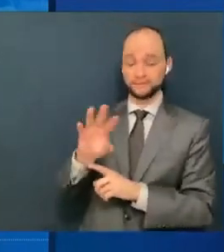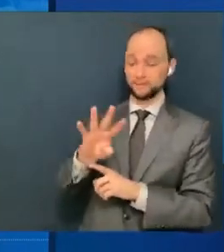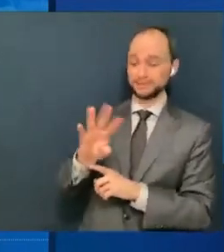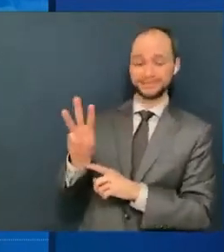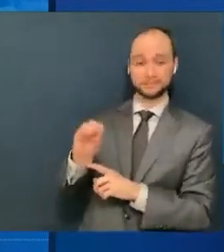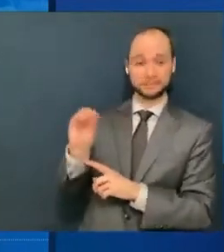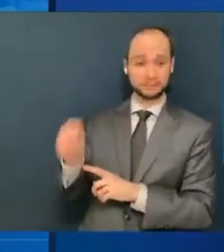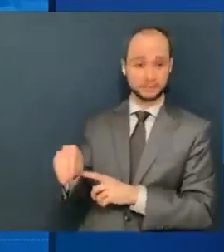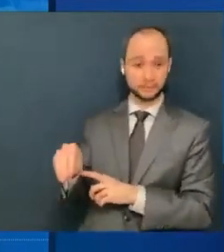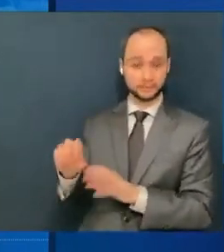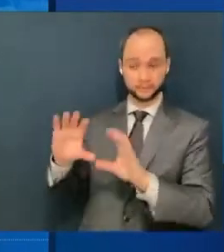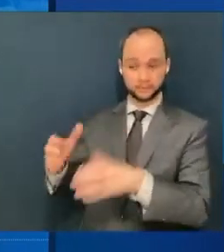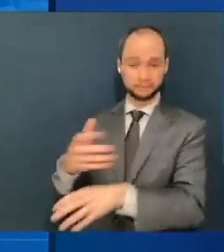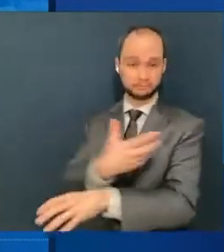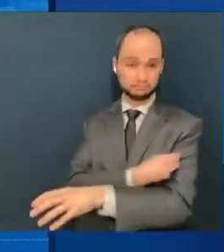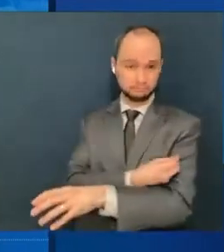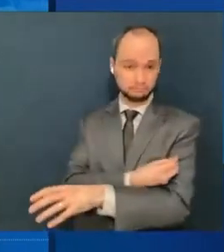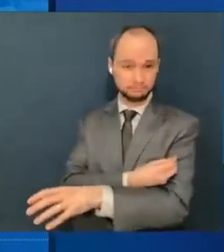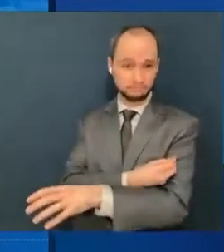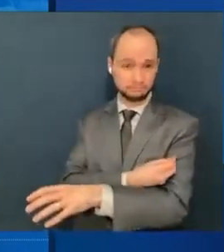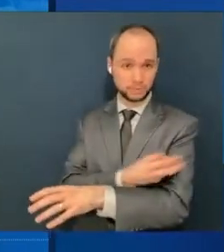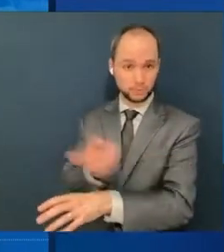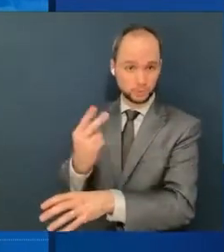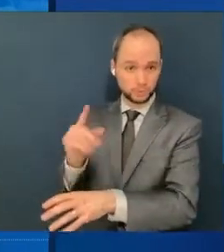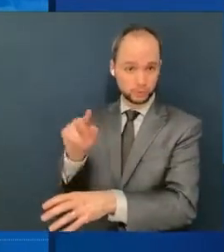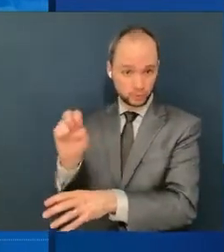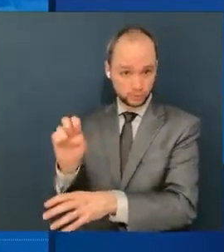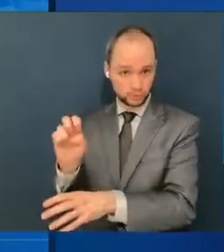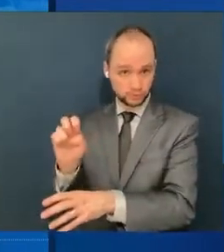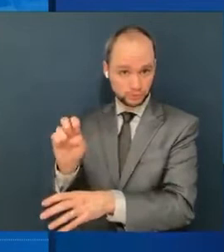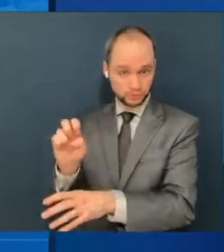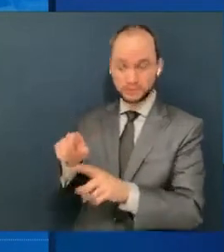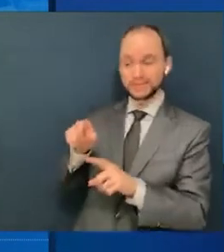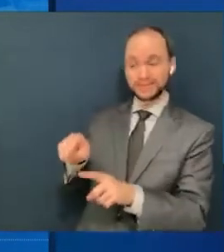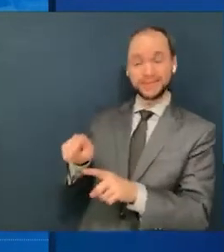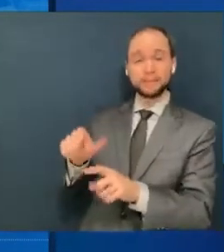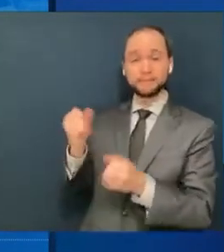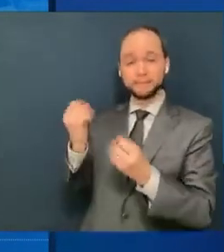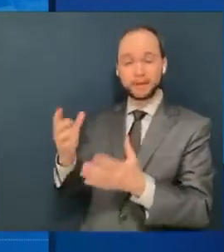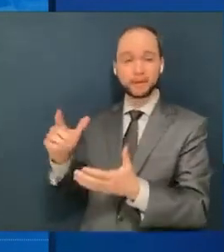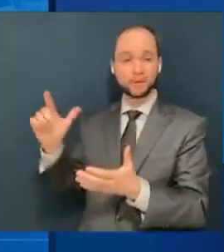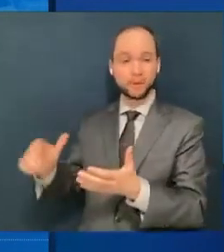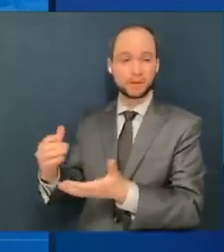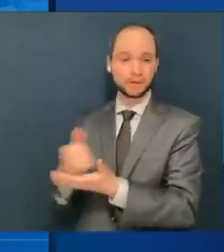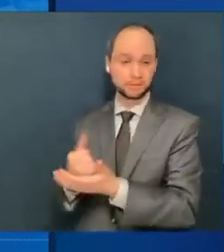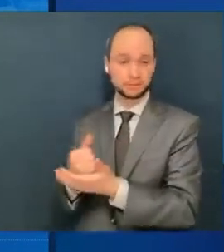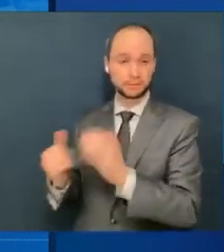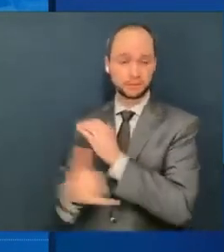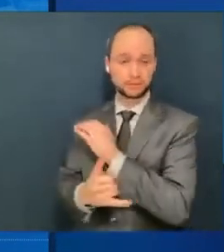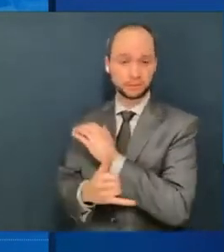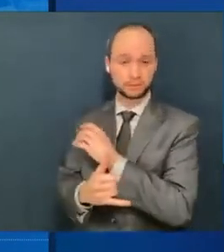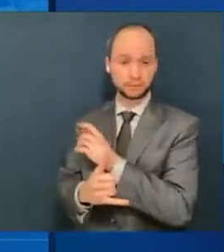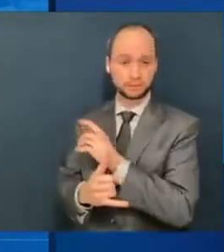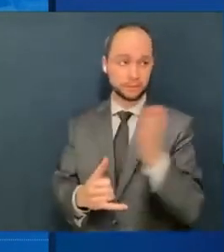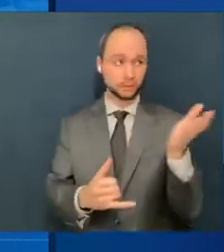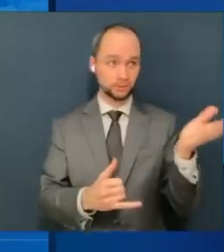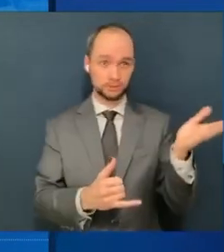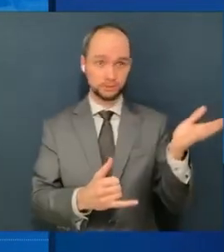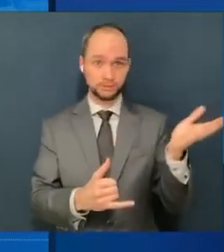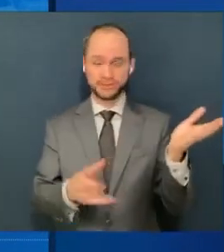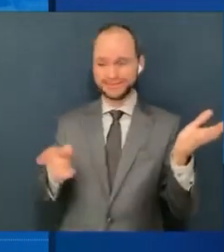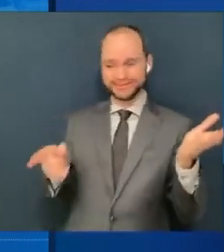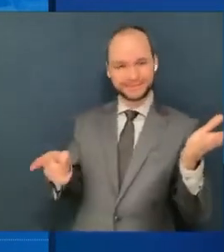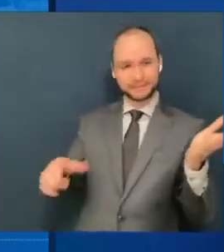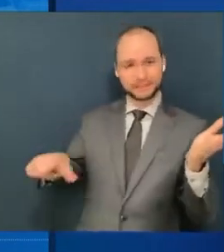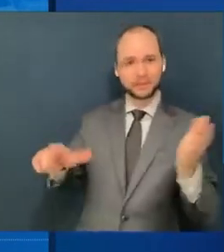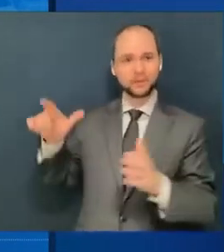doses, many lower-income countries, 18 at the last count, have still yet to protect 10% of their population